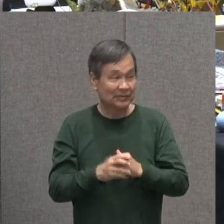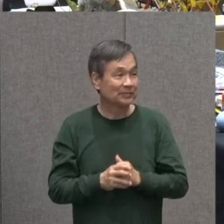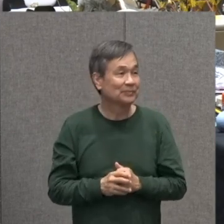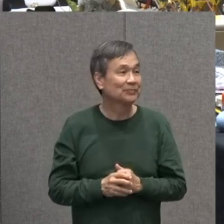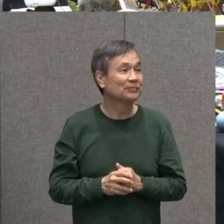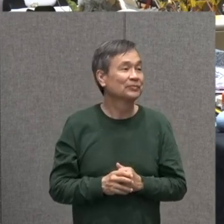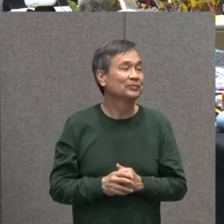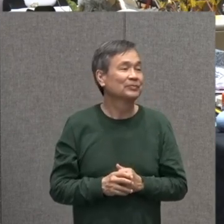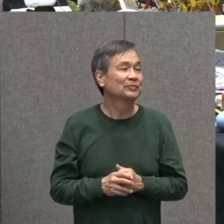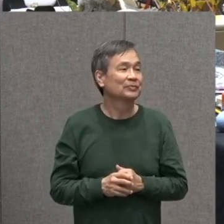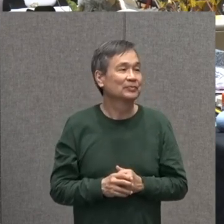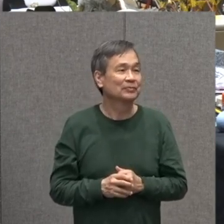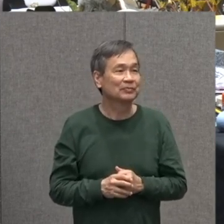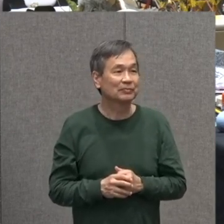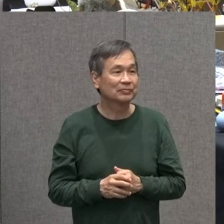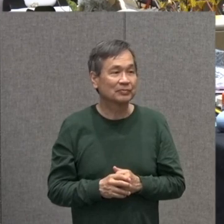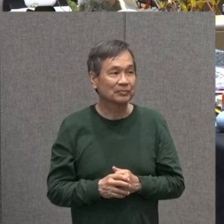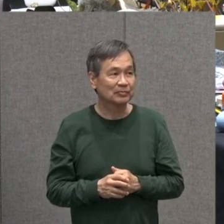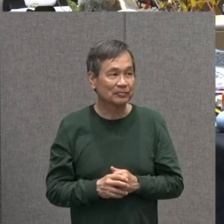forms, rather.